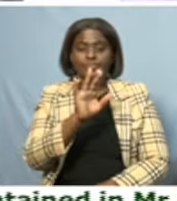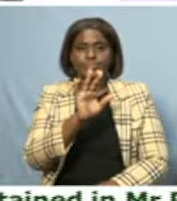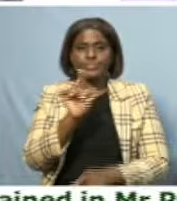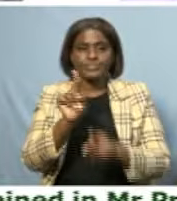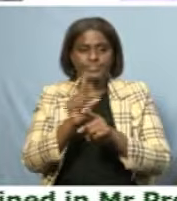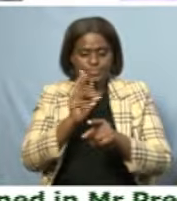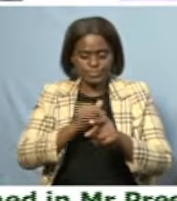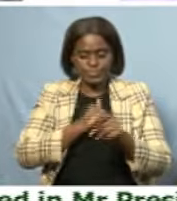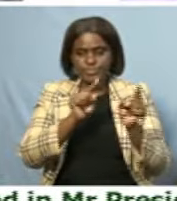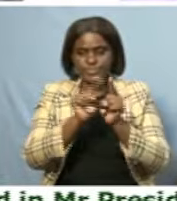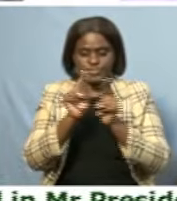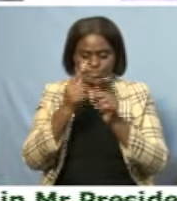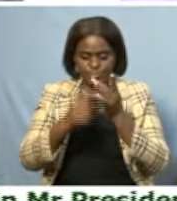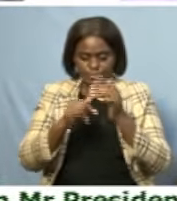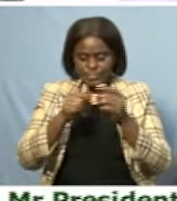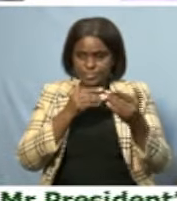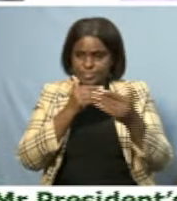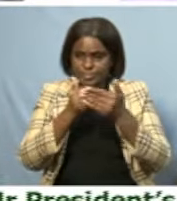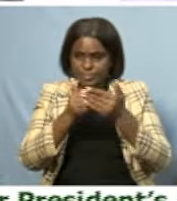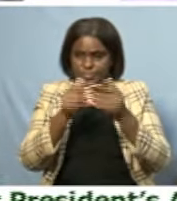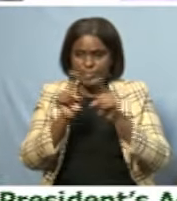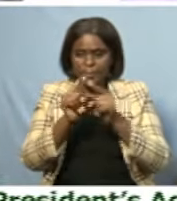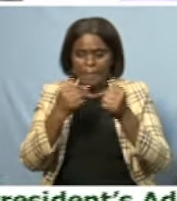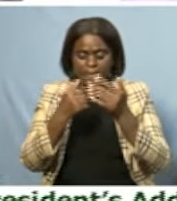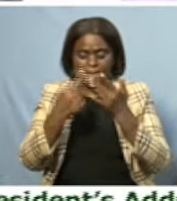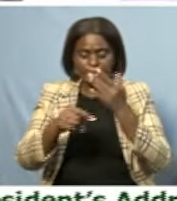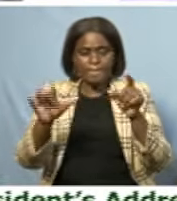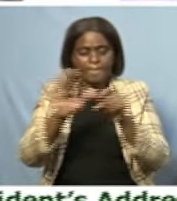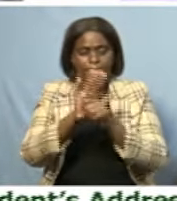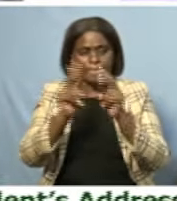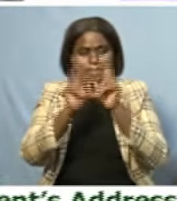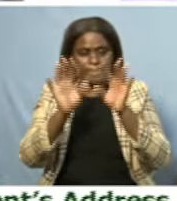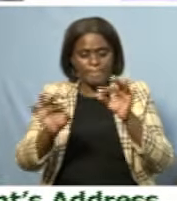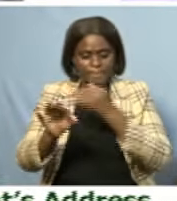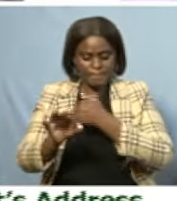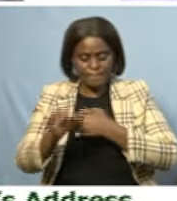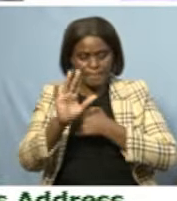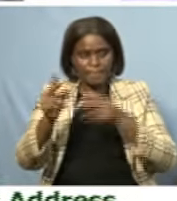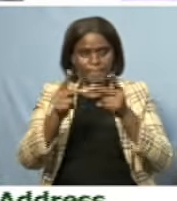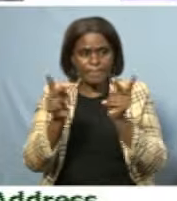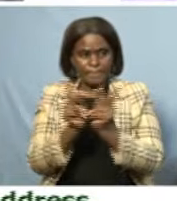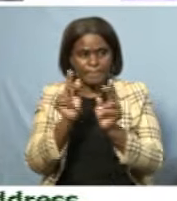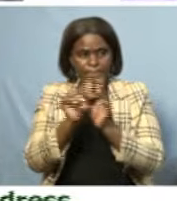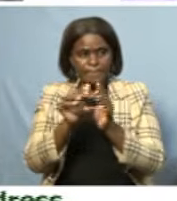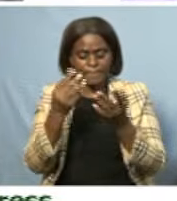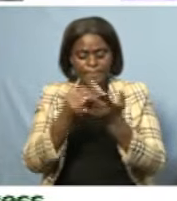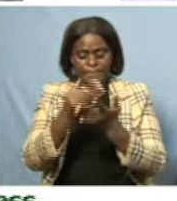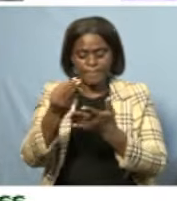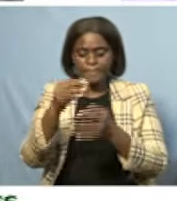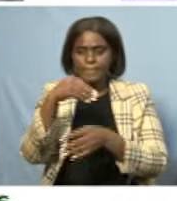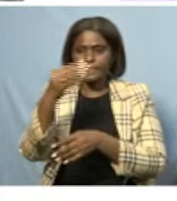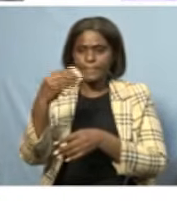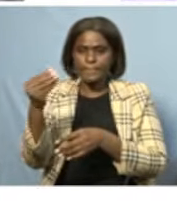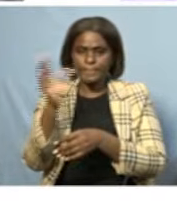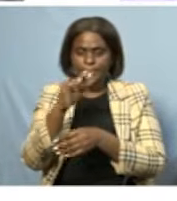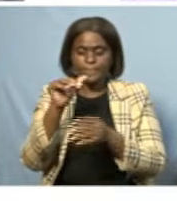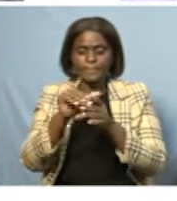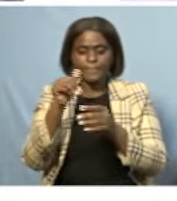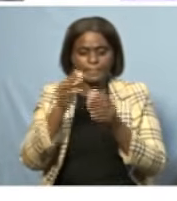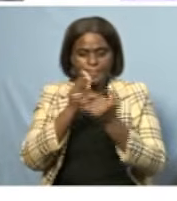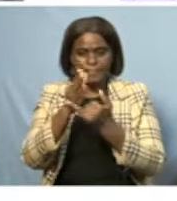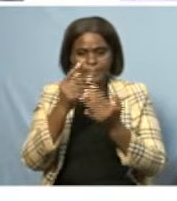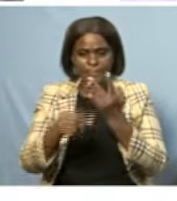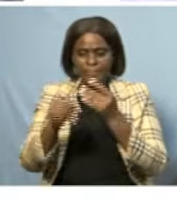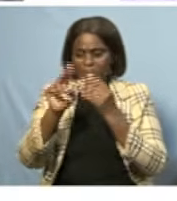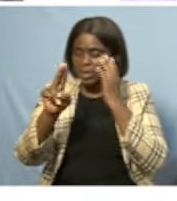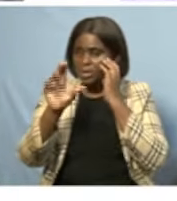And we are also almost taking up a very serious position in fertilizer distribution through